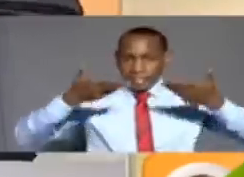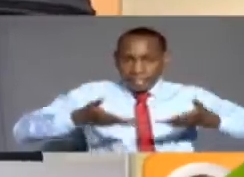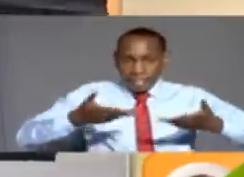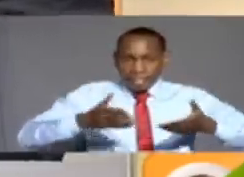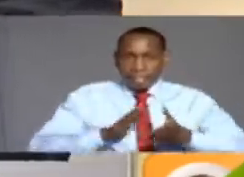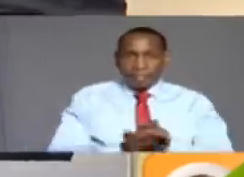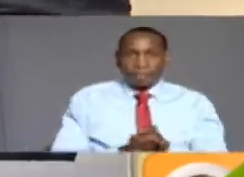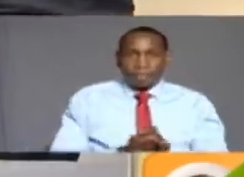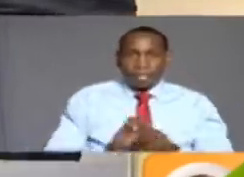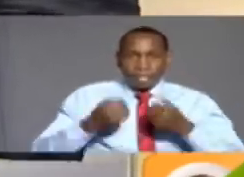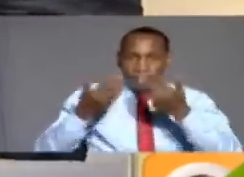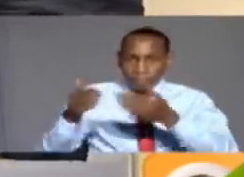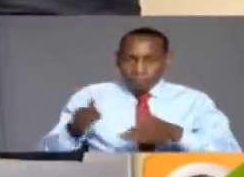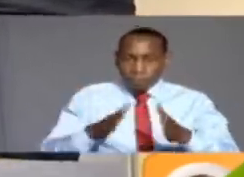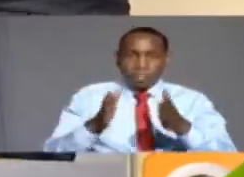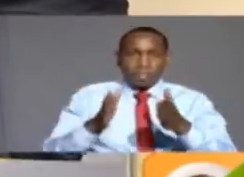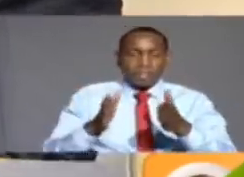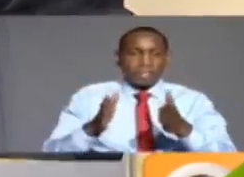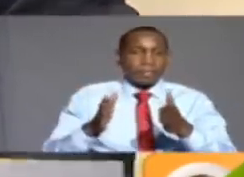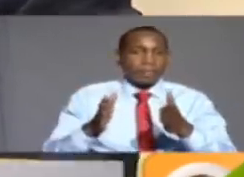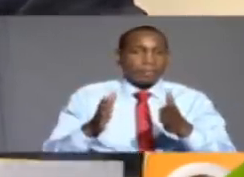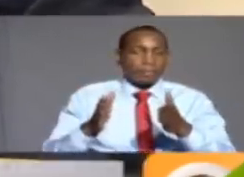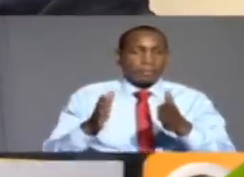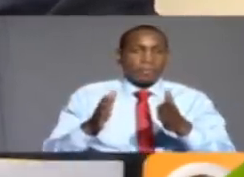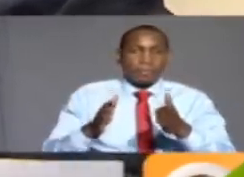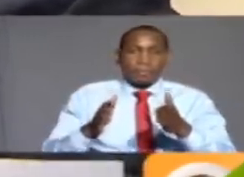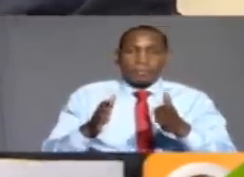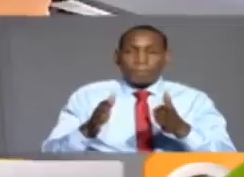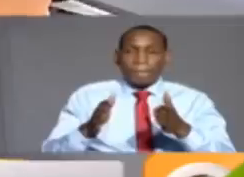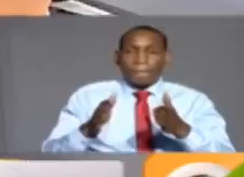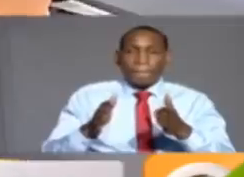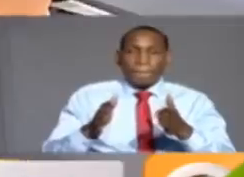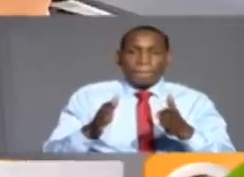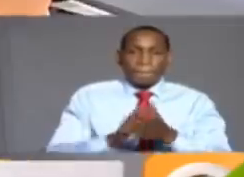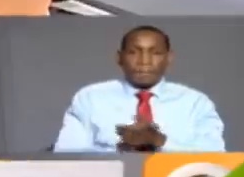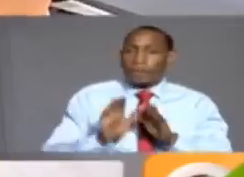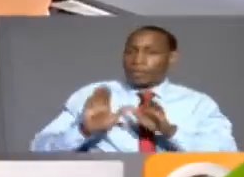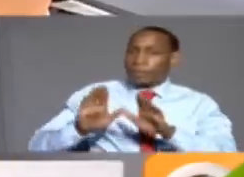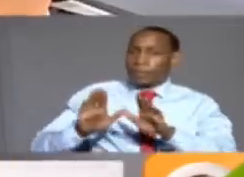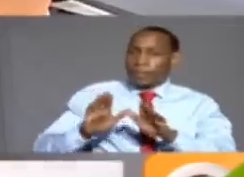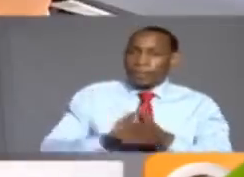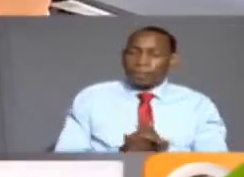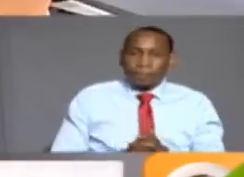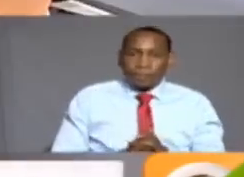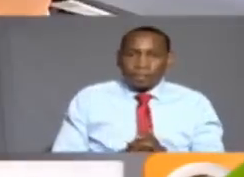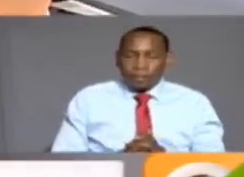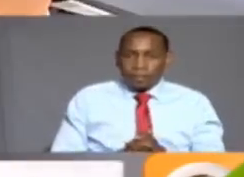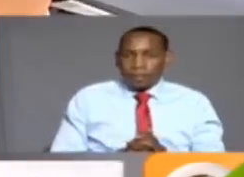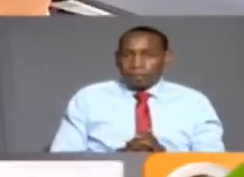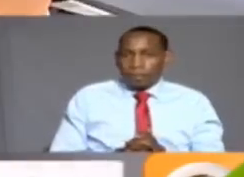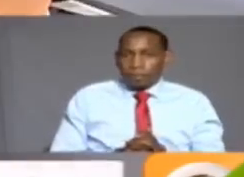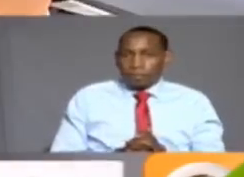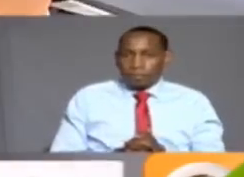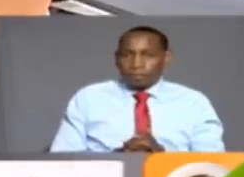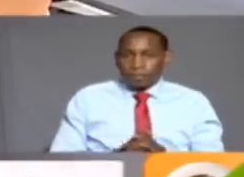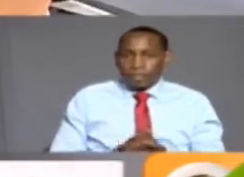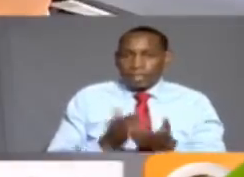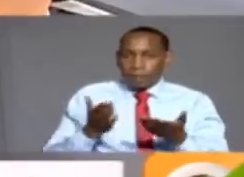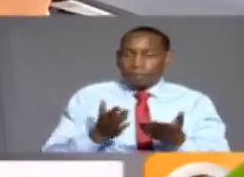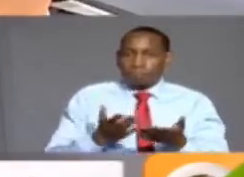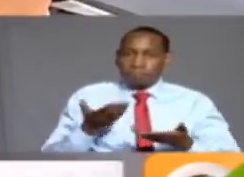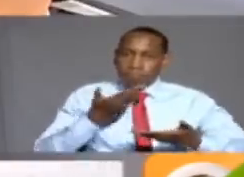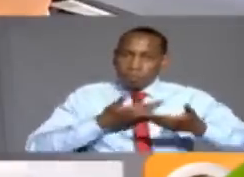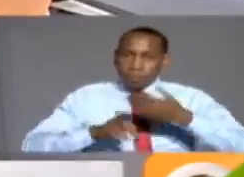It allowed us to be able to have a united nation. It allowed us to have to be able to speak